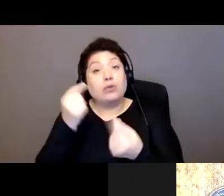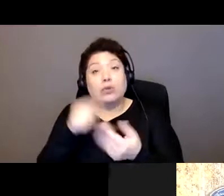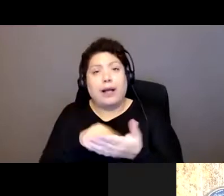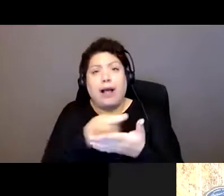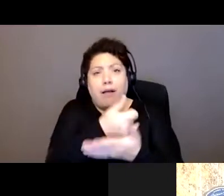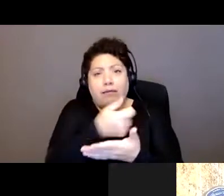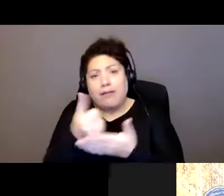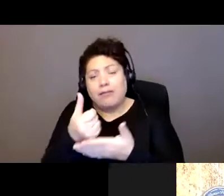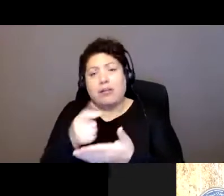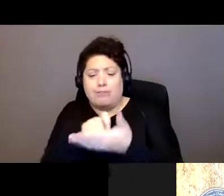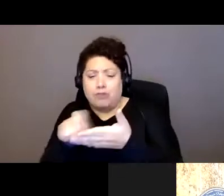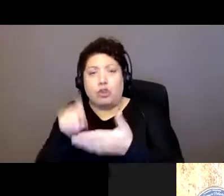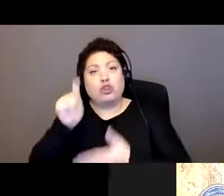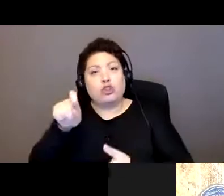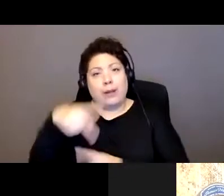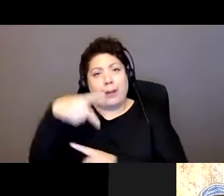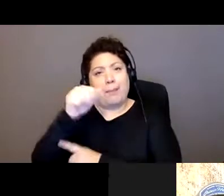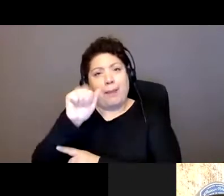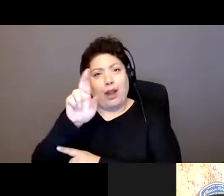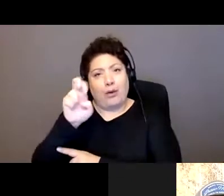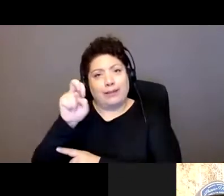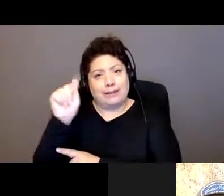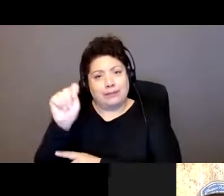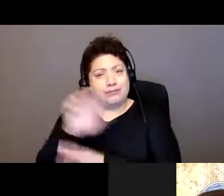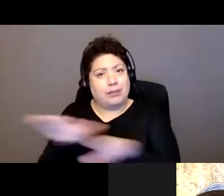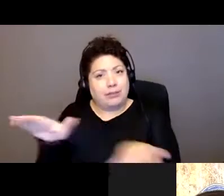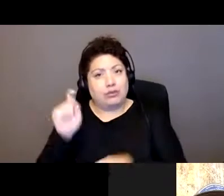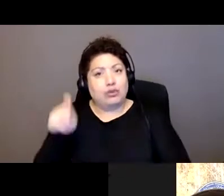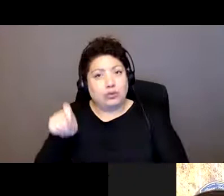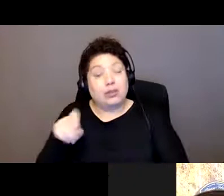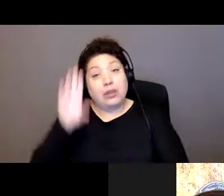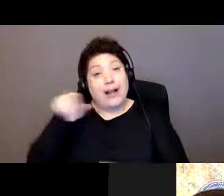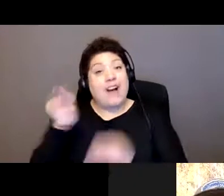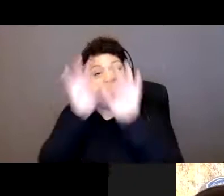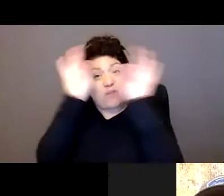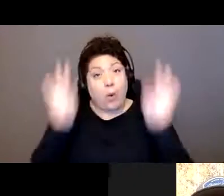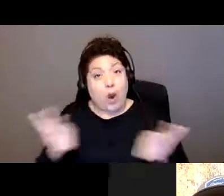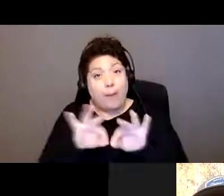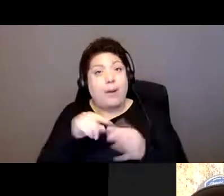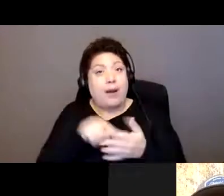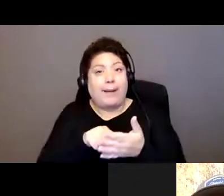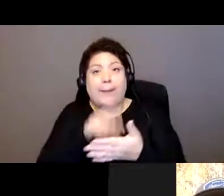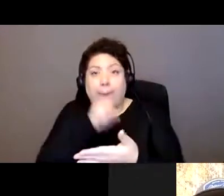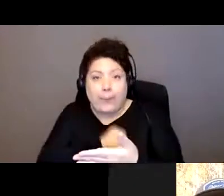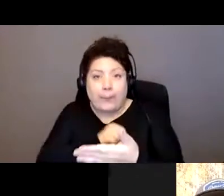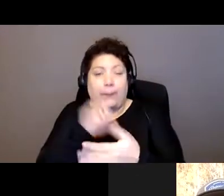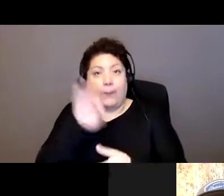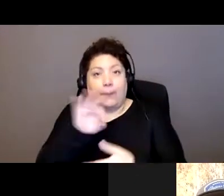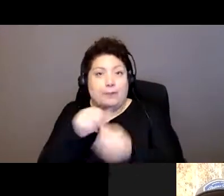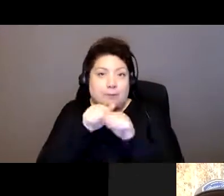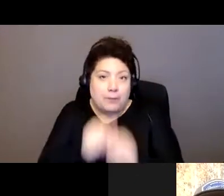I'd ever have to do that, but like, yeah, I guess it's like paperwork takes a while to change. But so there's always little things here and there that pop up.